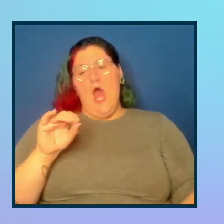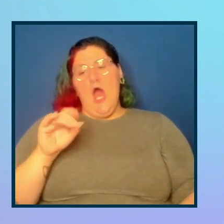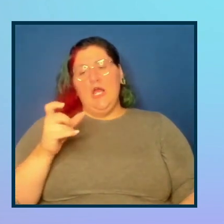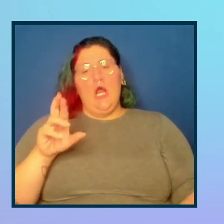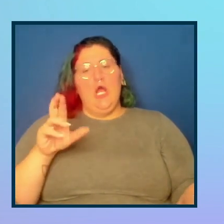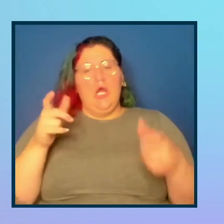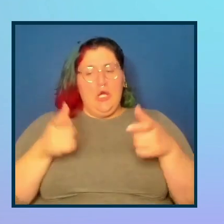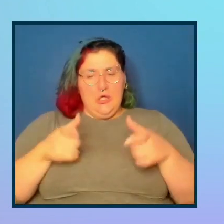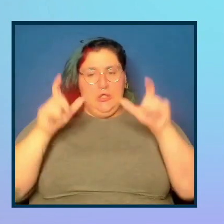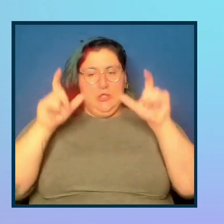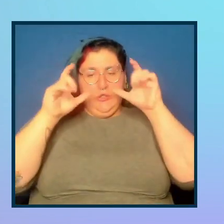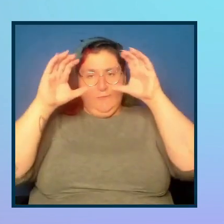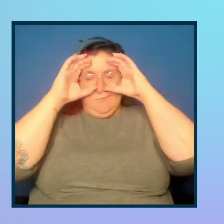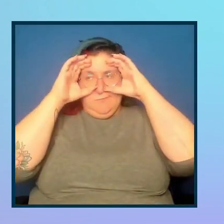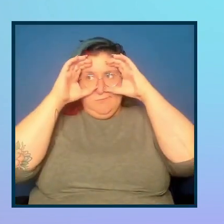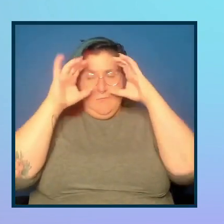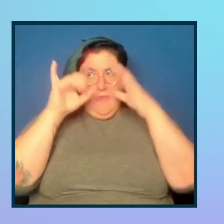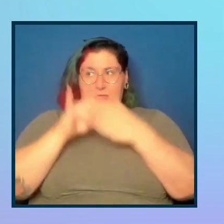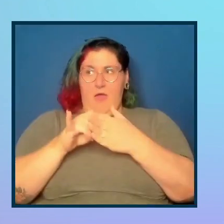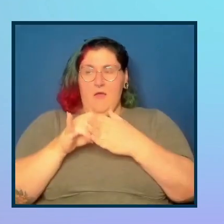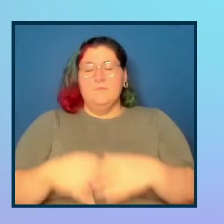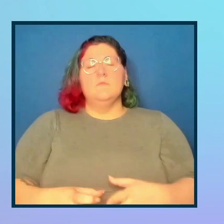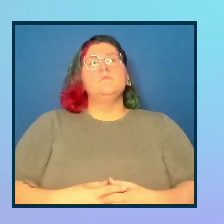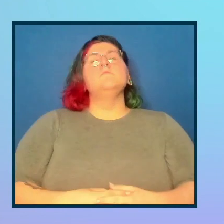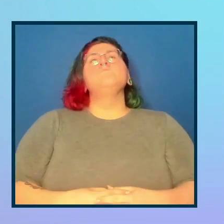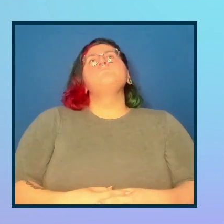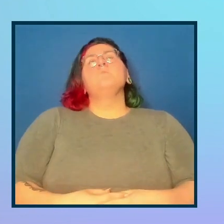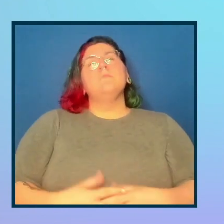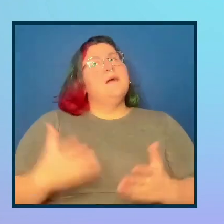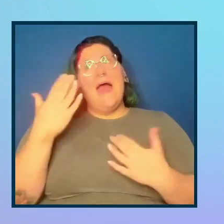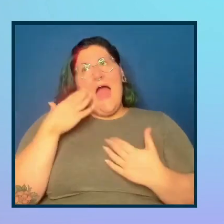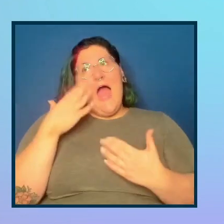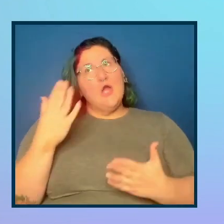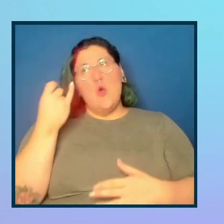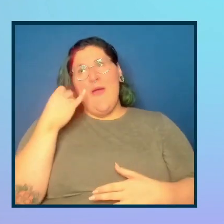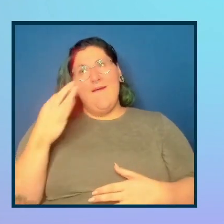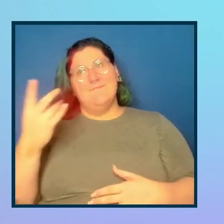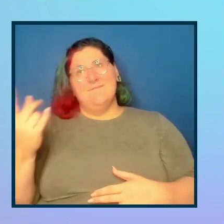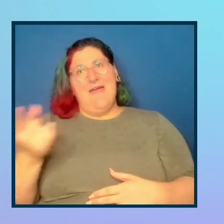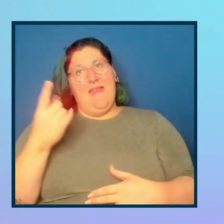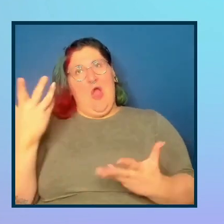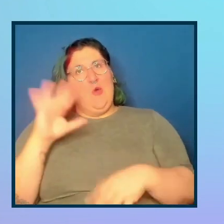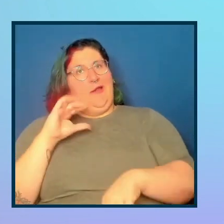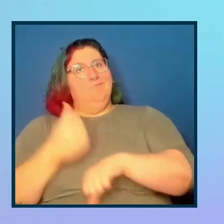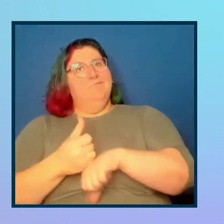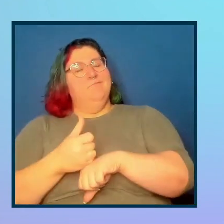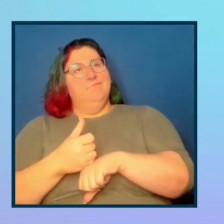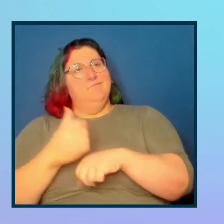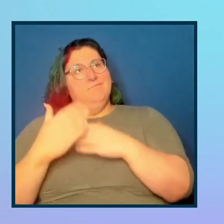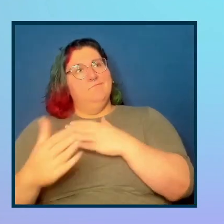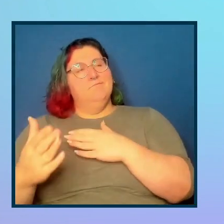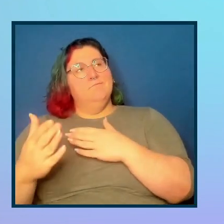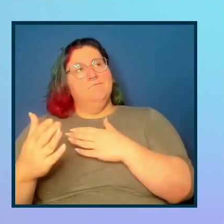So I don't know if there's anything that is set in stone at the moment. We still have different things going on